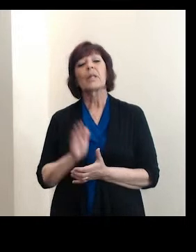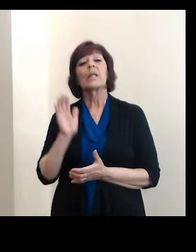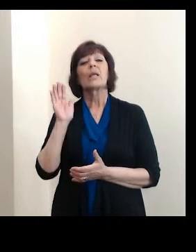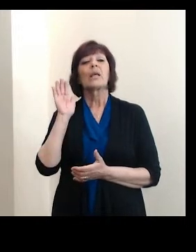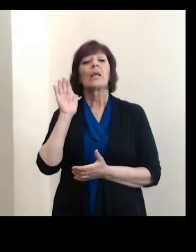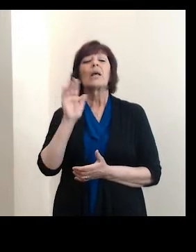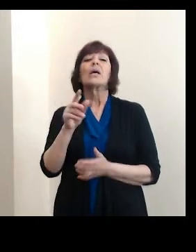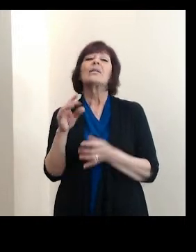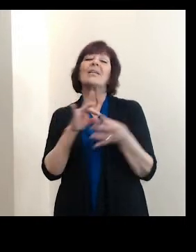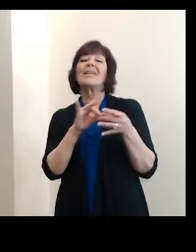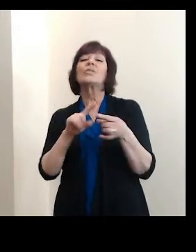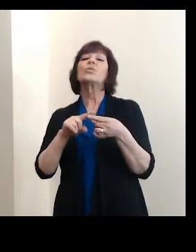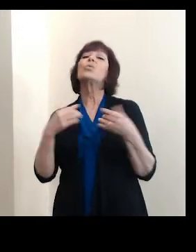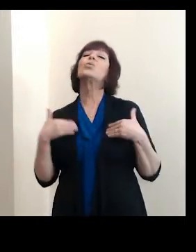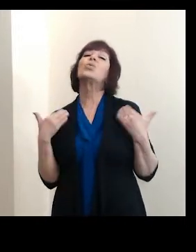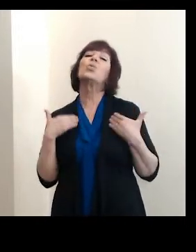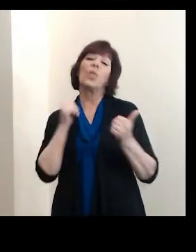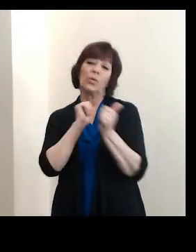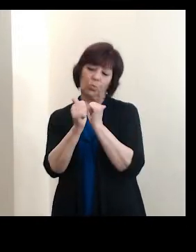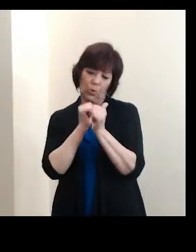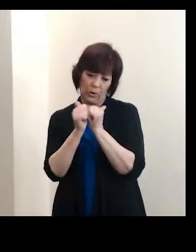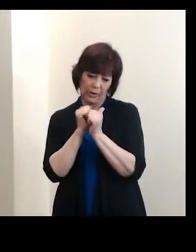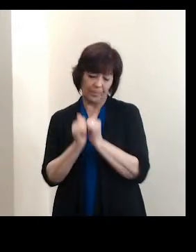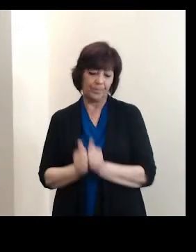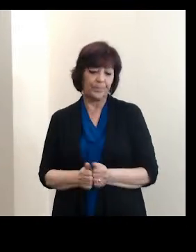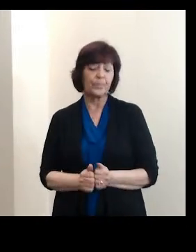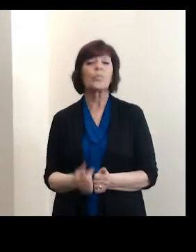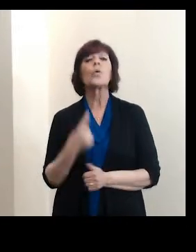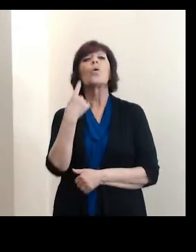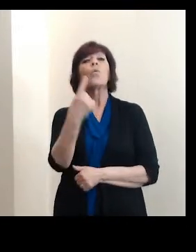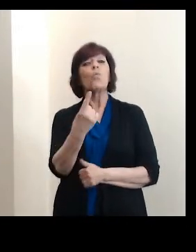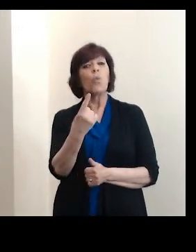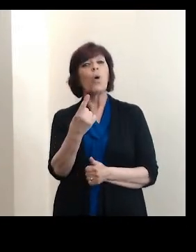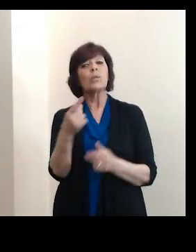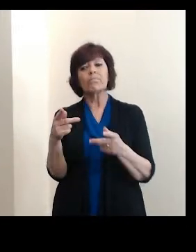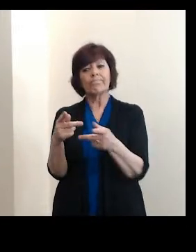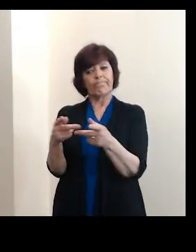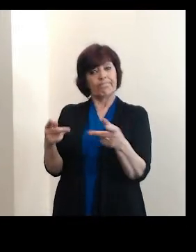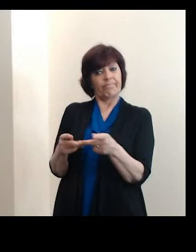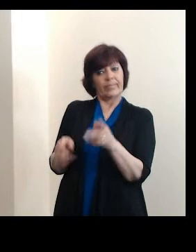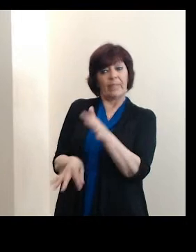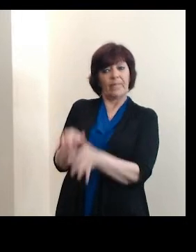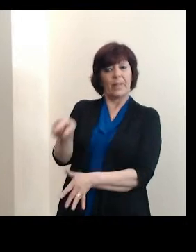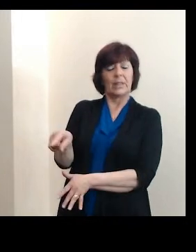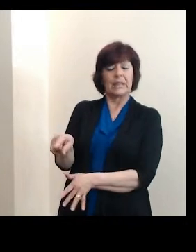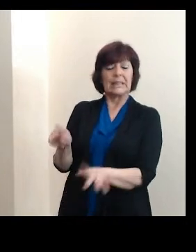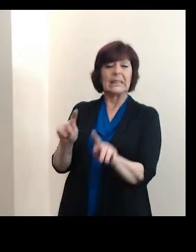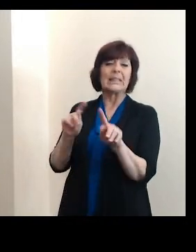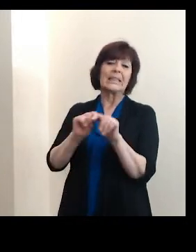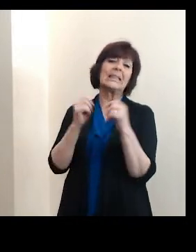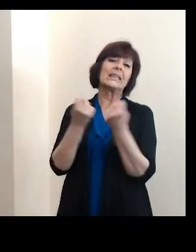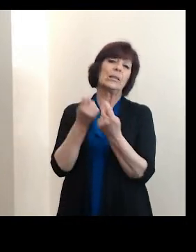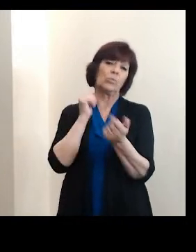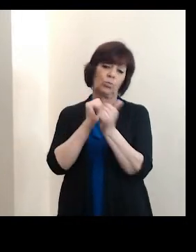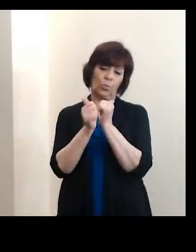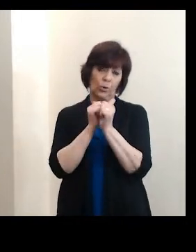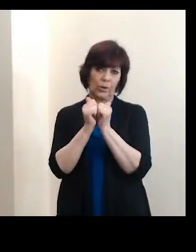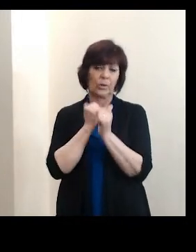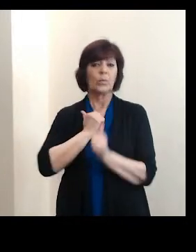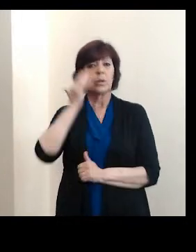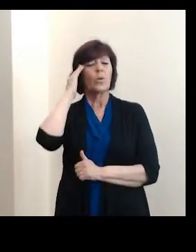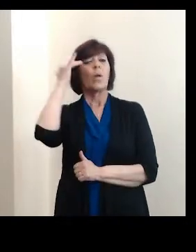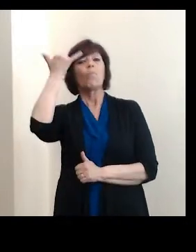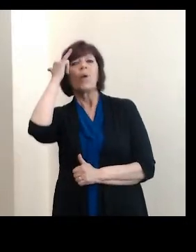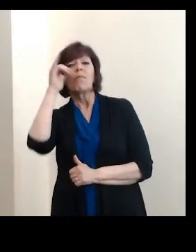to youth sports. So one of the sources of the cases in the schools are team sports, because we know that in the Buffalo area,